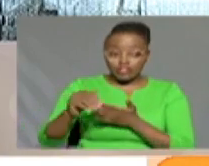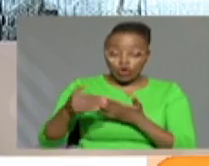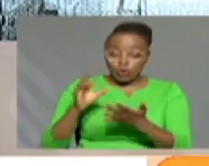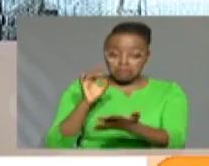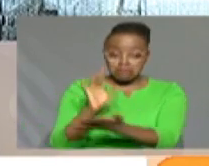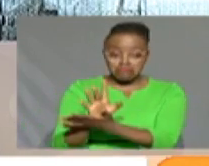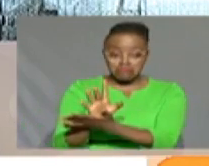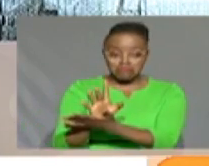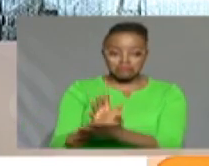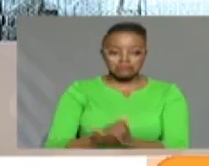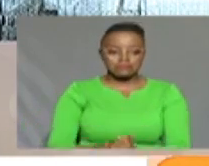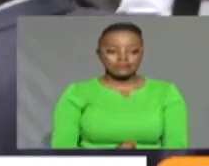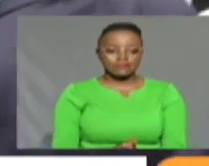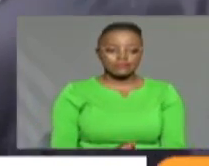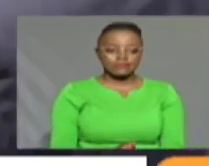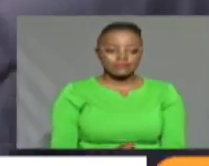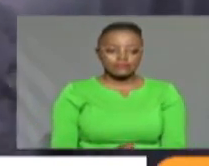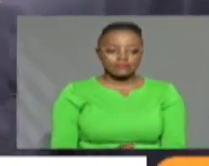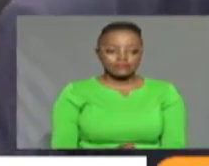sacked.